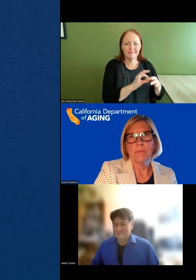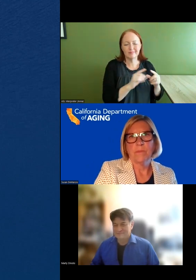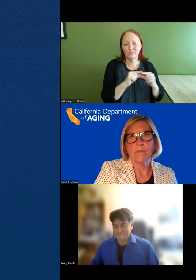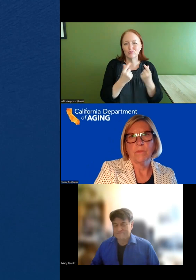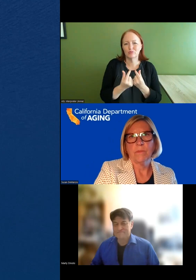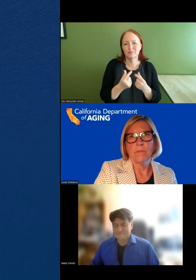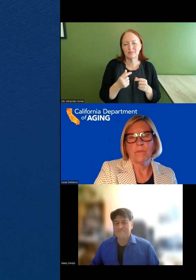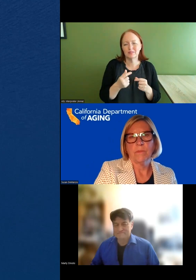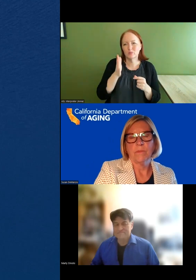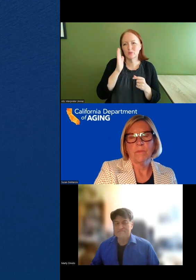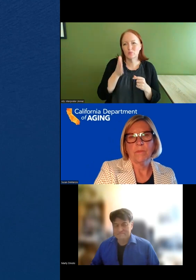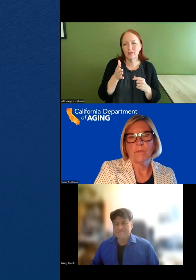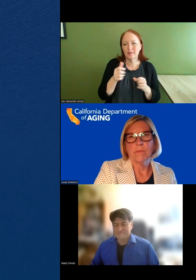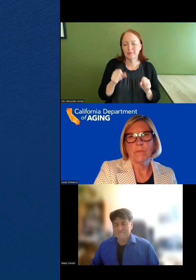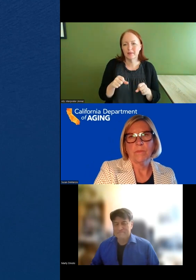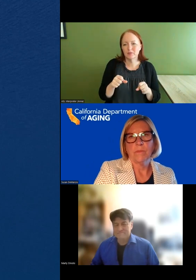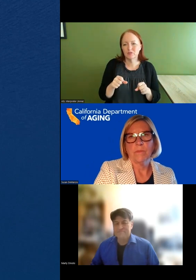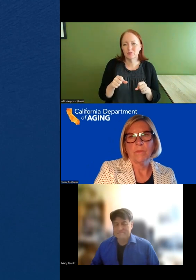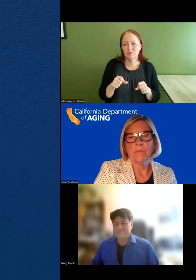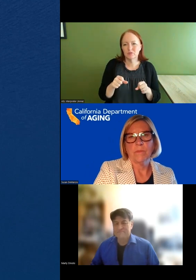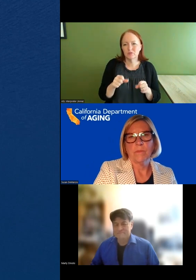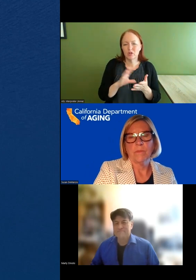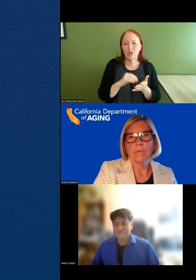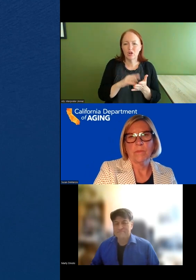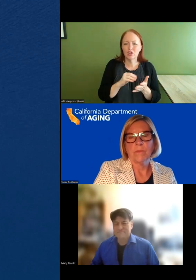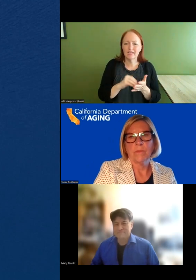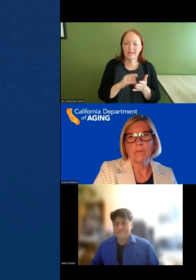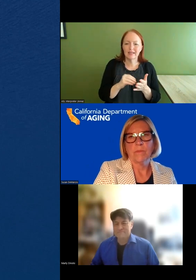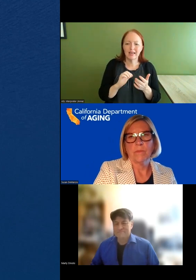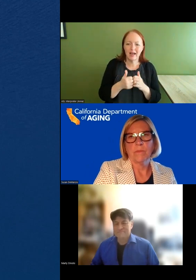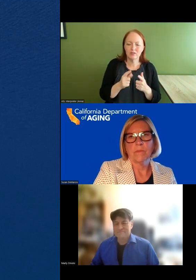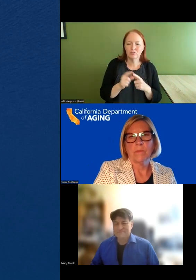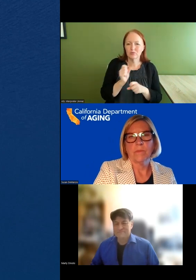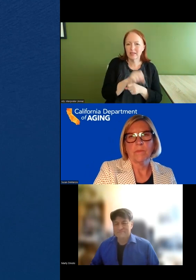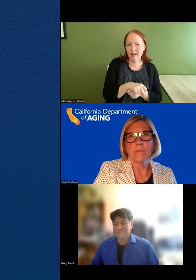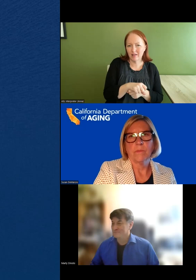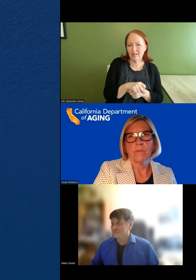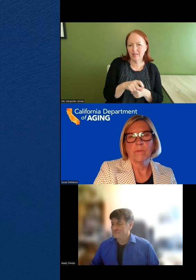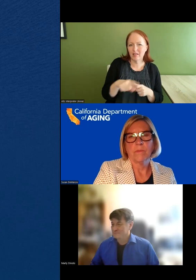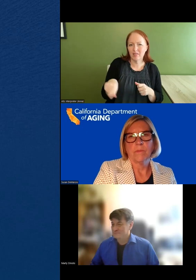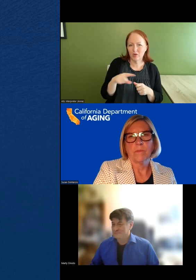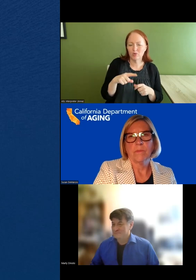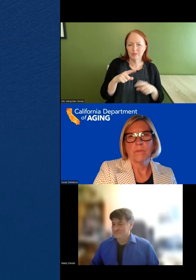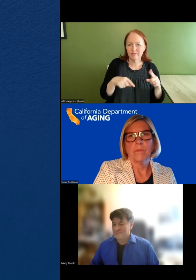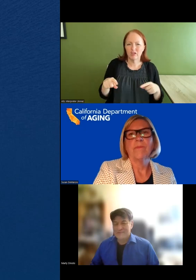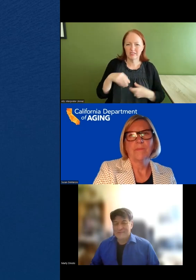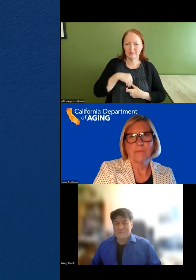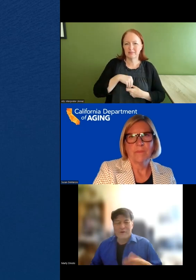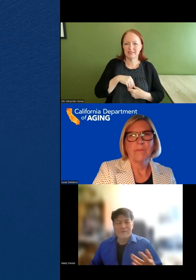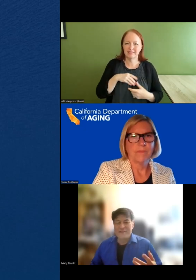will be, we will all be learning things and kind of learning how to tackle those various implicit